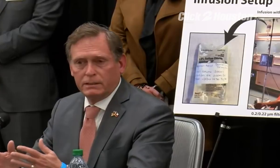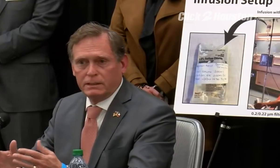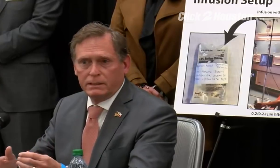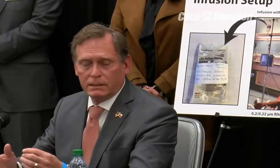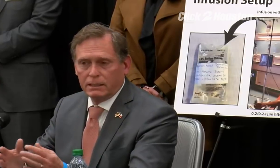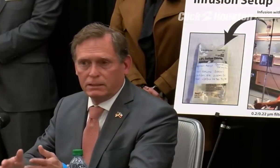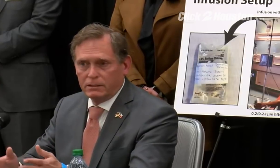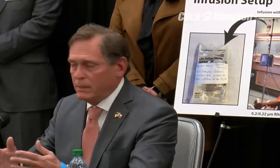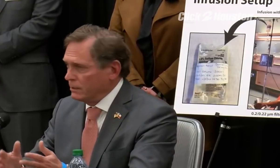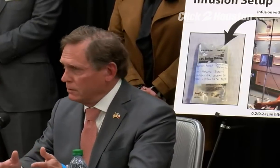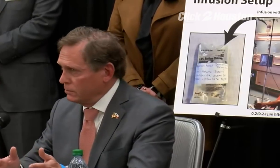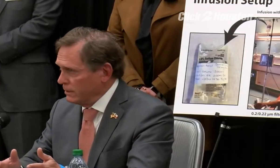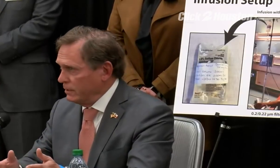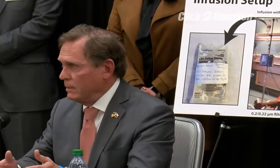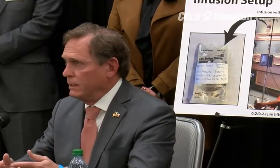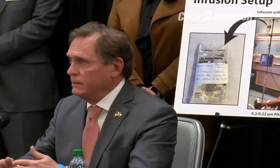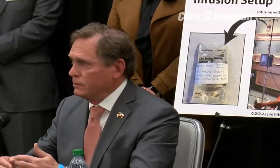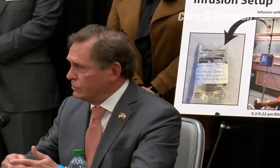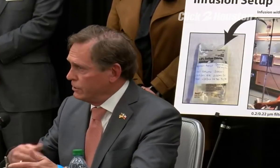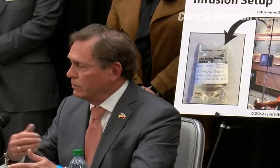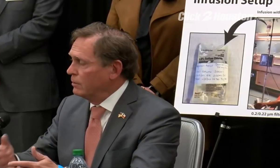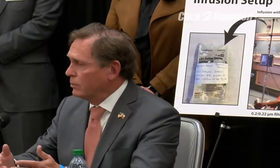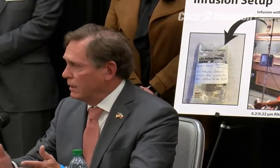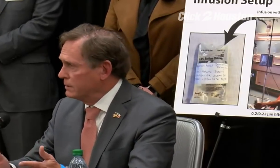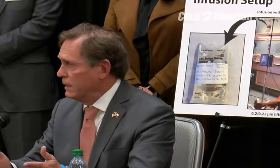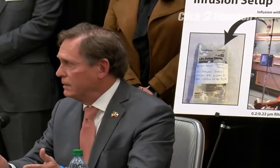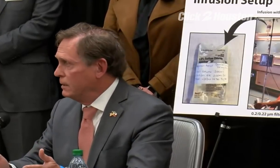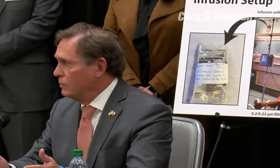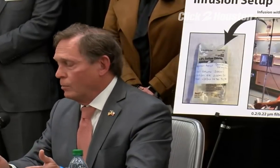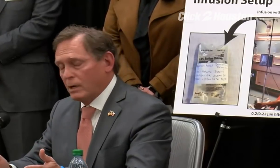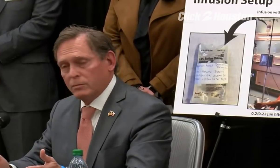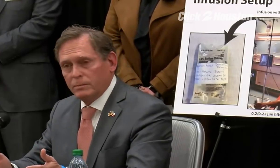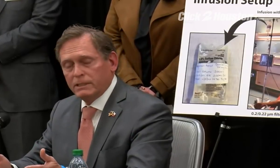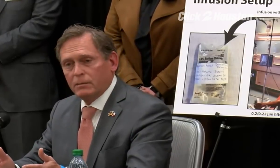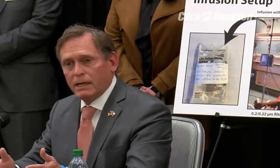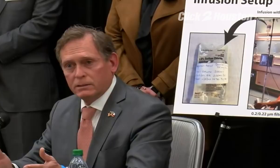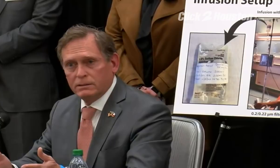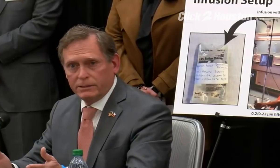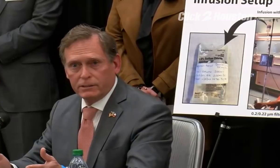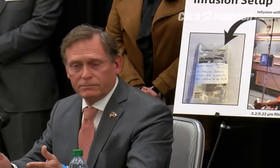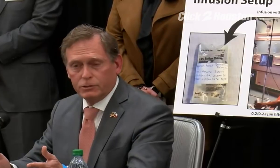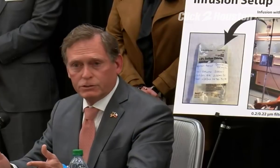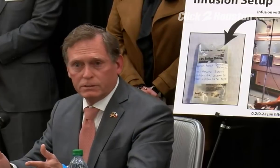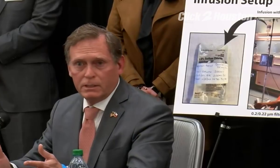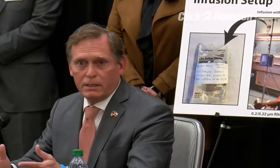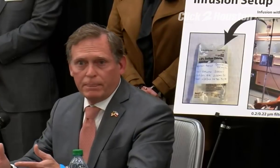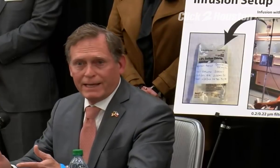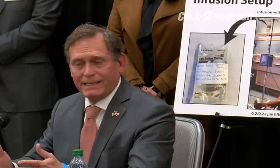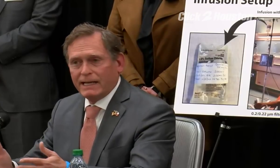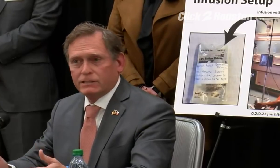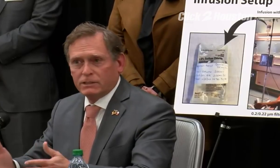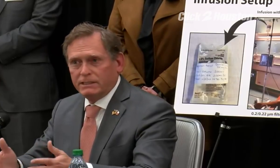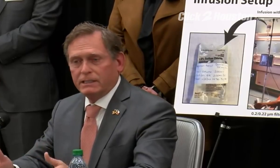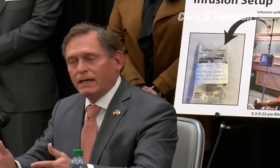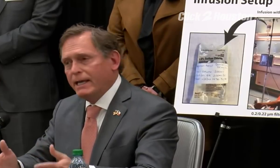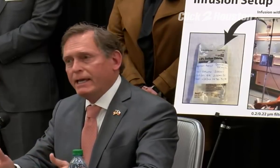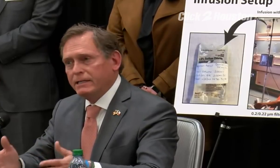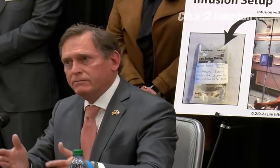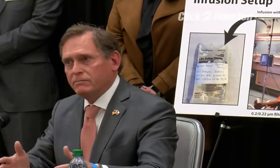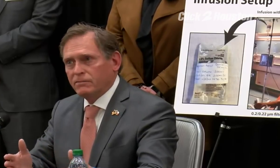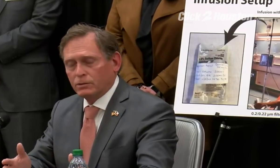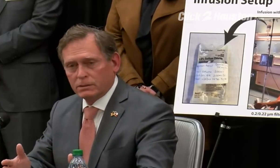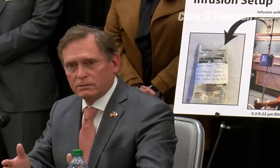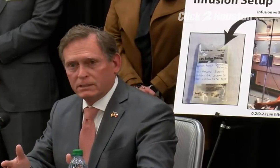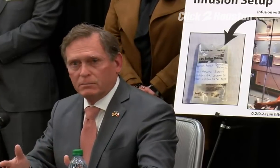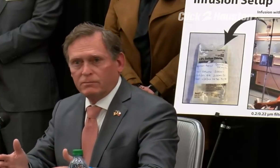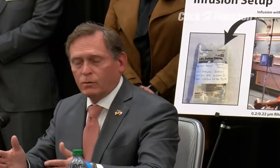something in the Eli Lilly monoclonal antibody and the Regeneron product that will probably come out in the near future that can actually get ahead